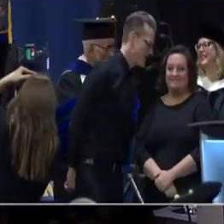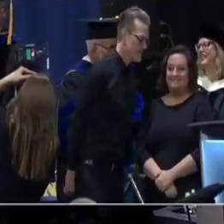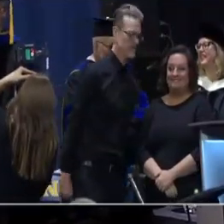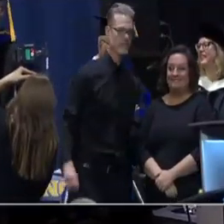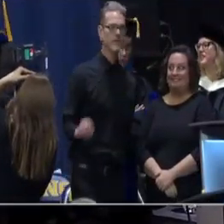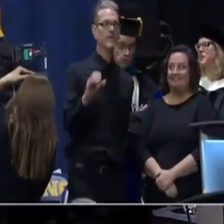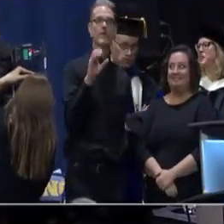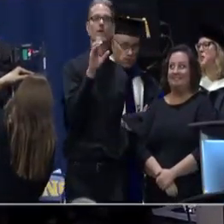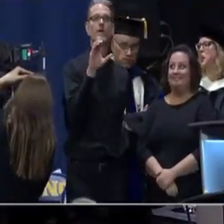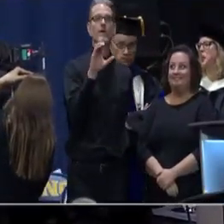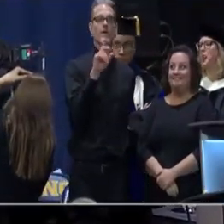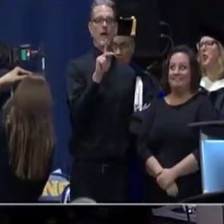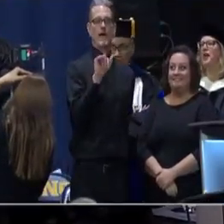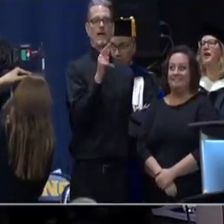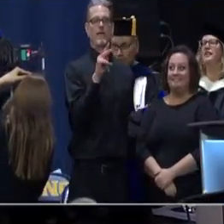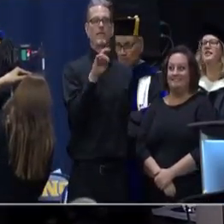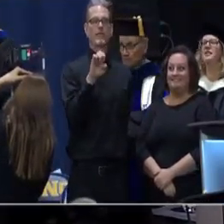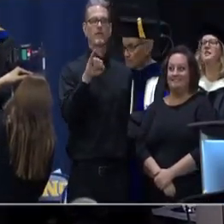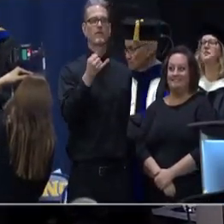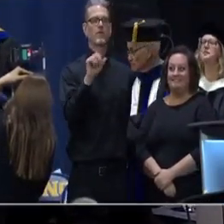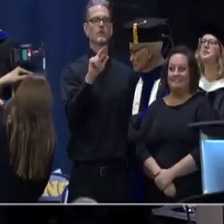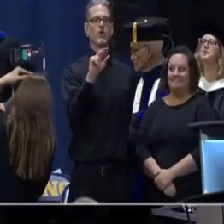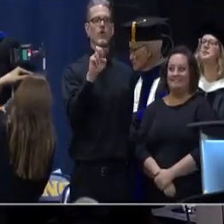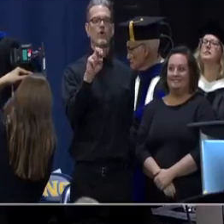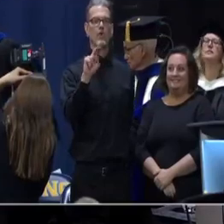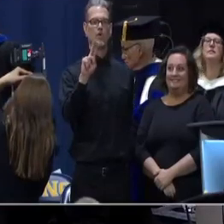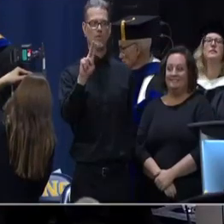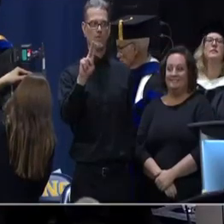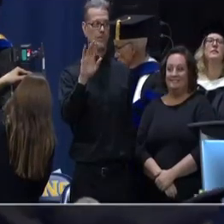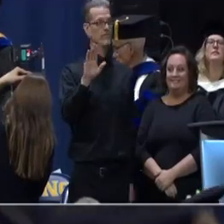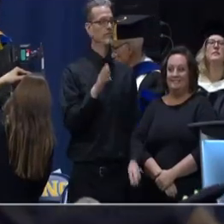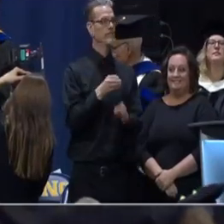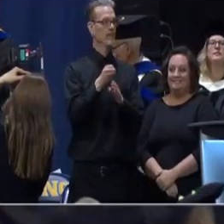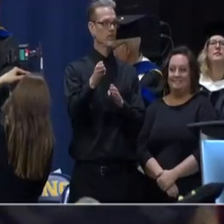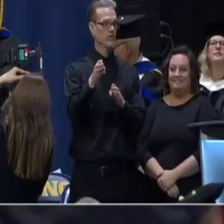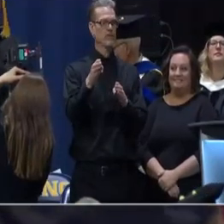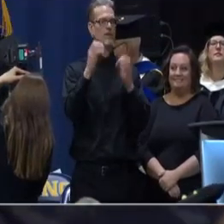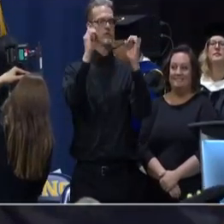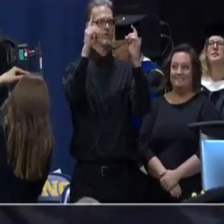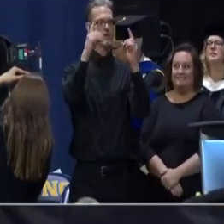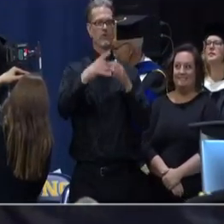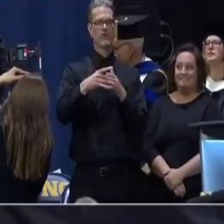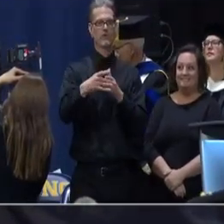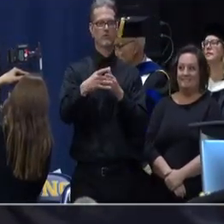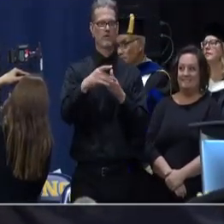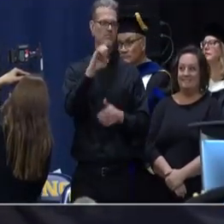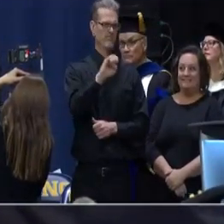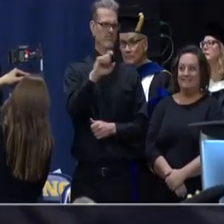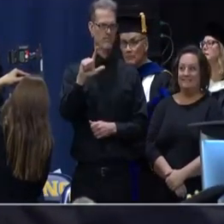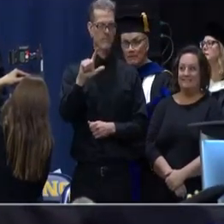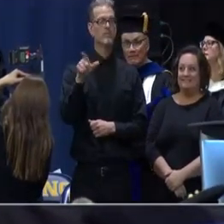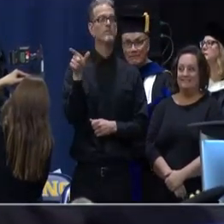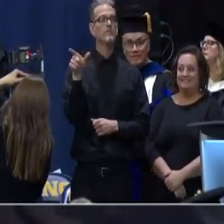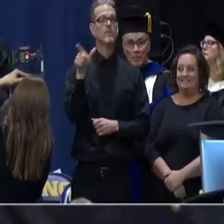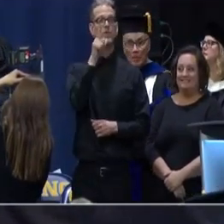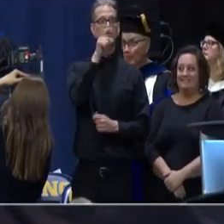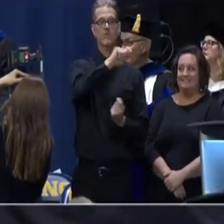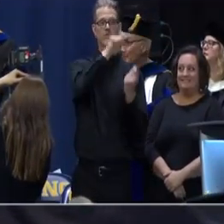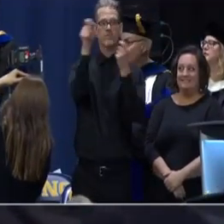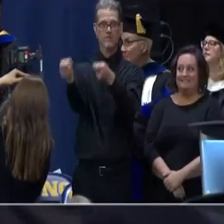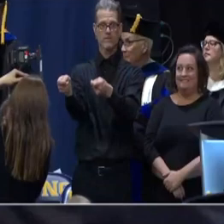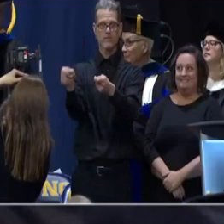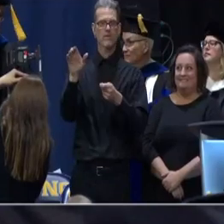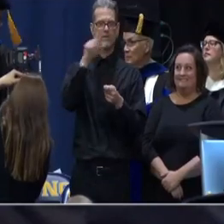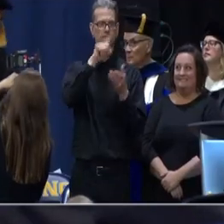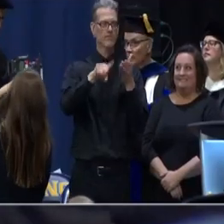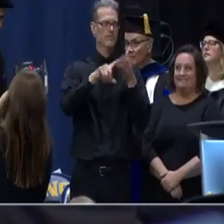Catherine Jarneau. Catherine Jarneau's major is Educational Leadership. Dr. Jarneau is being hooded by